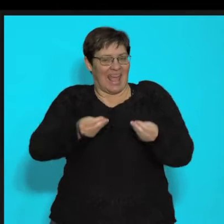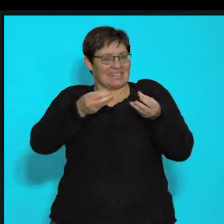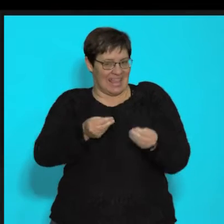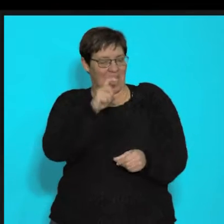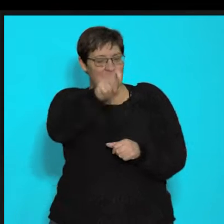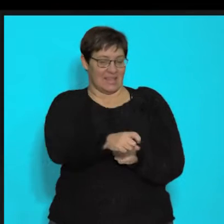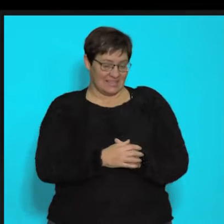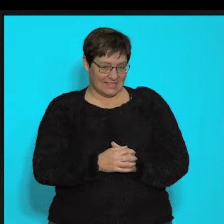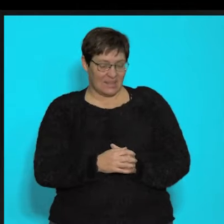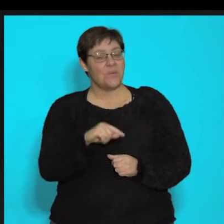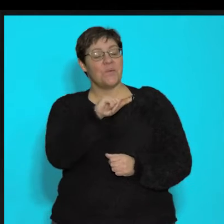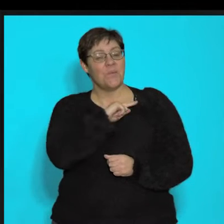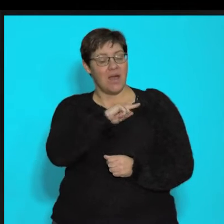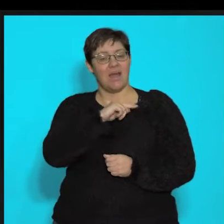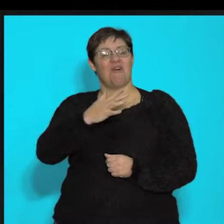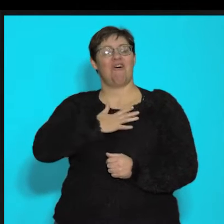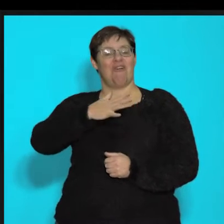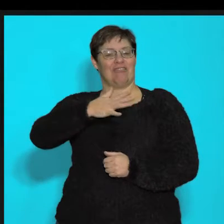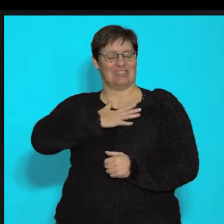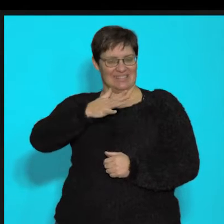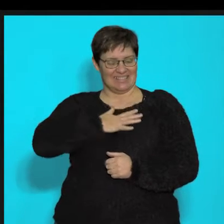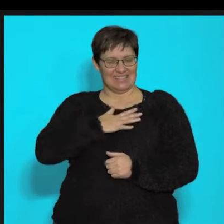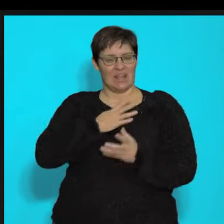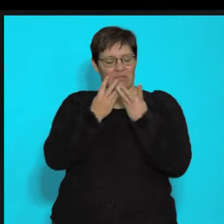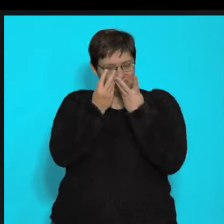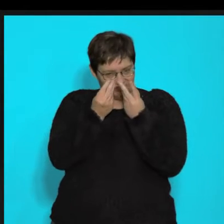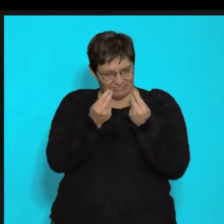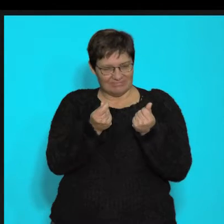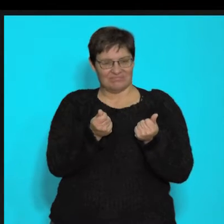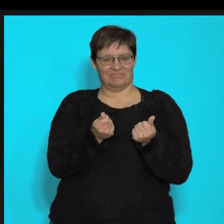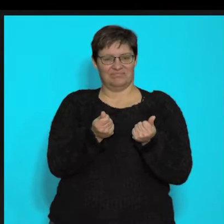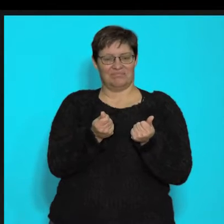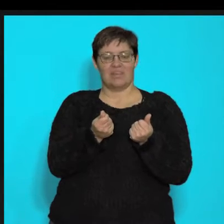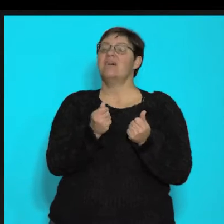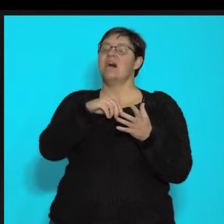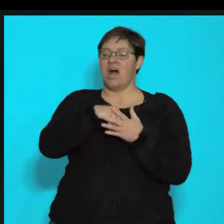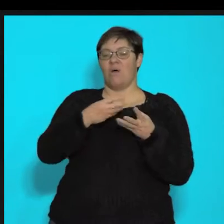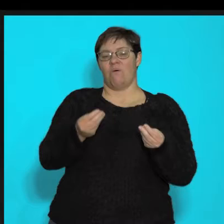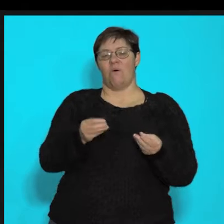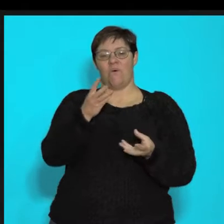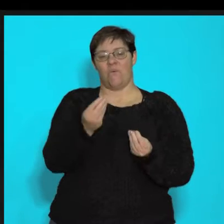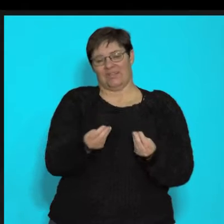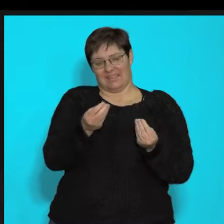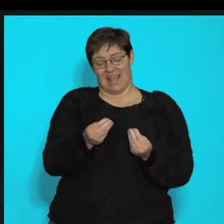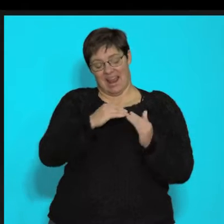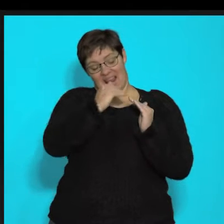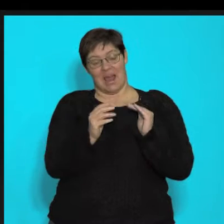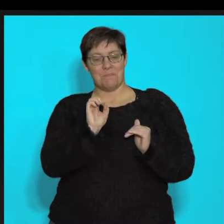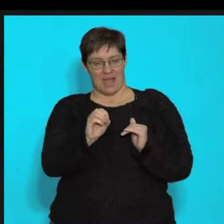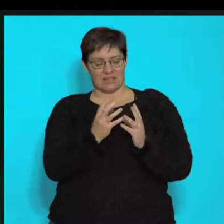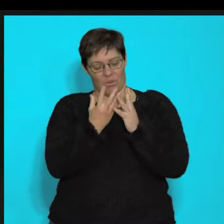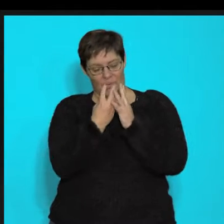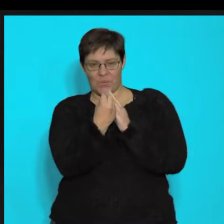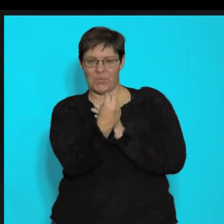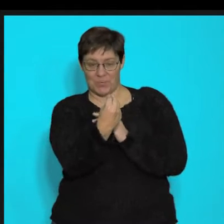moist. Why? Because the oxygen must dissolve, into a moist lining.